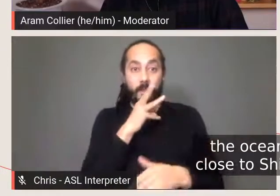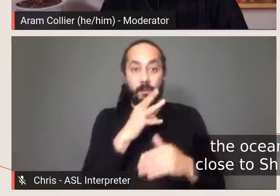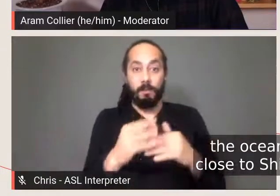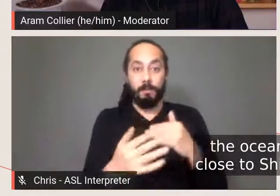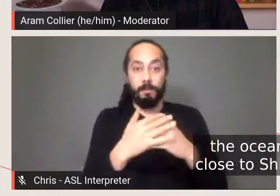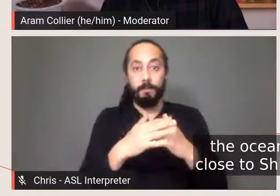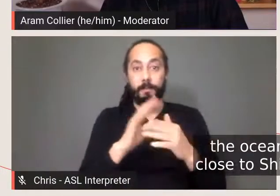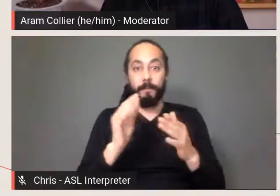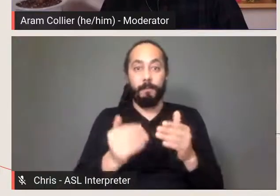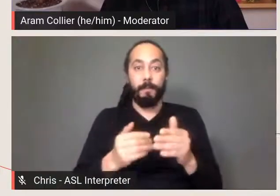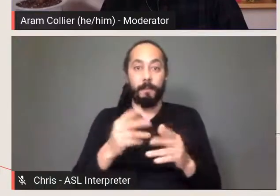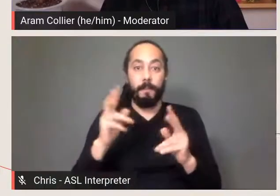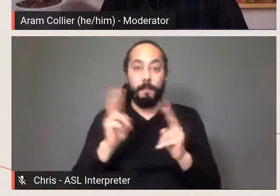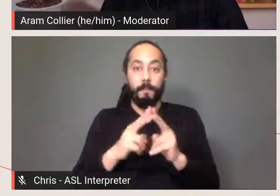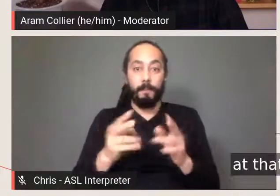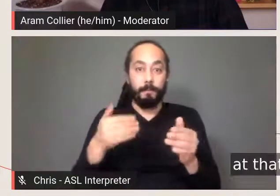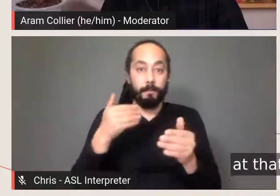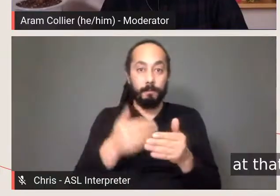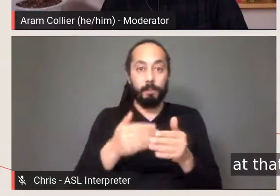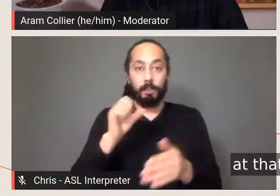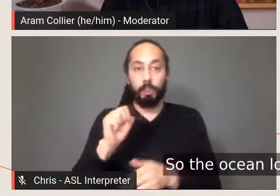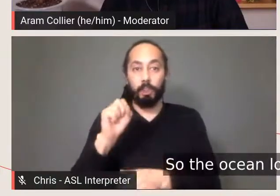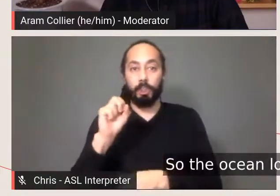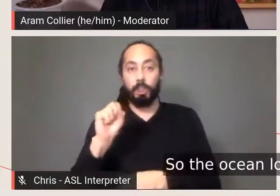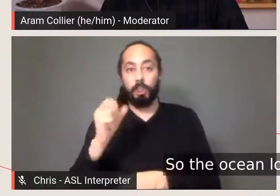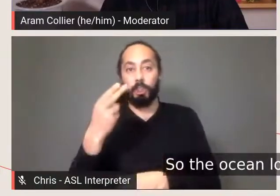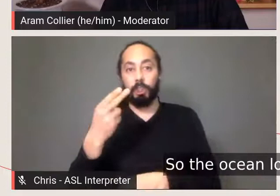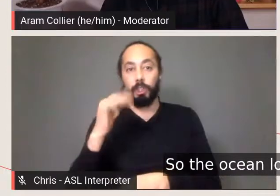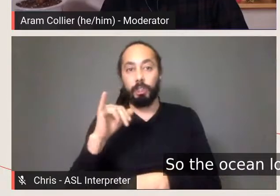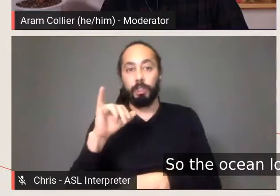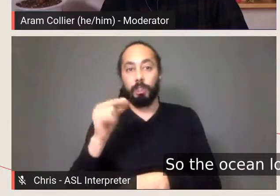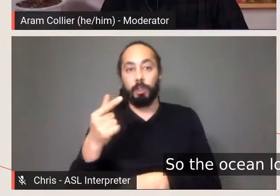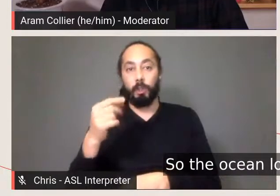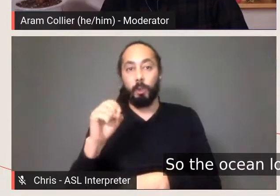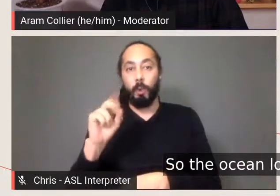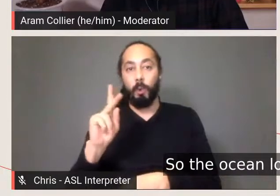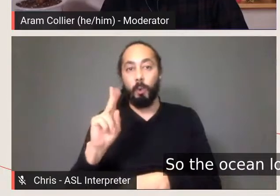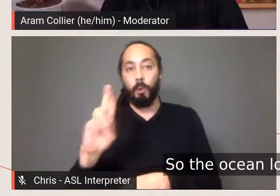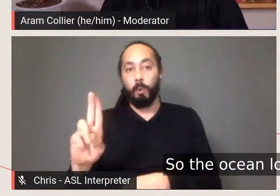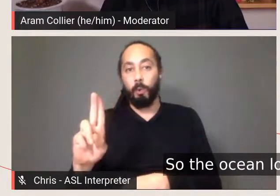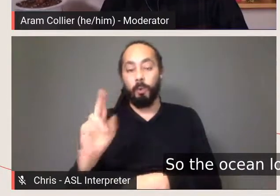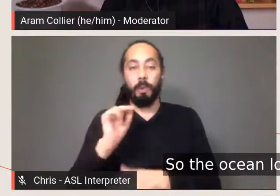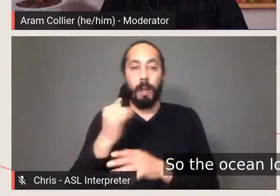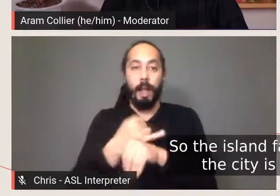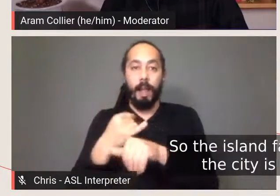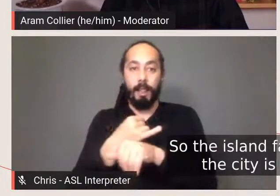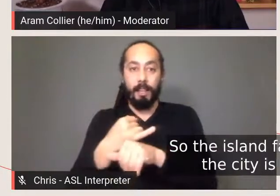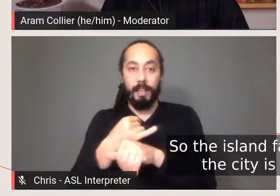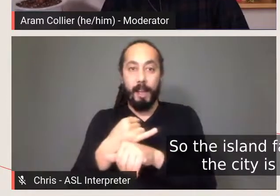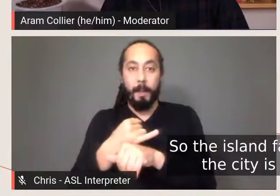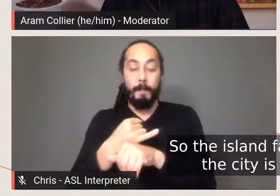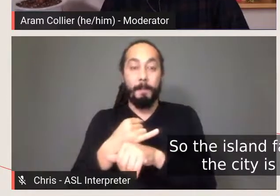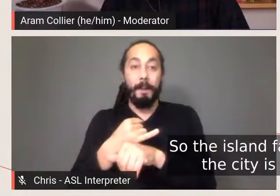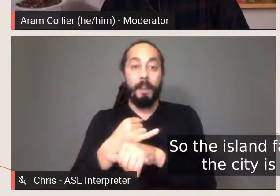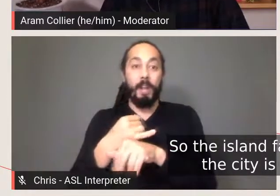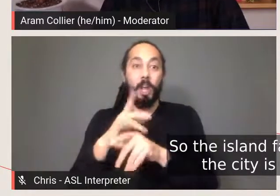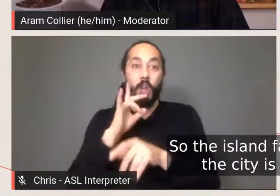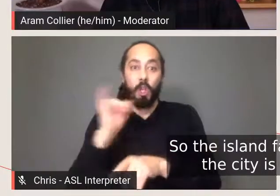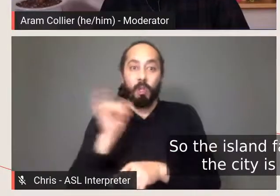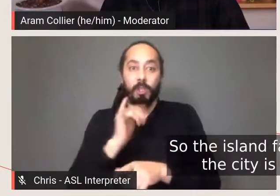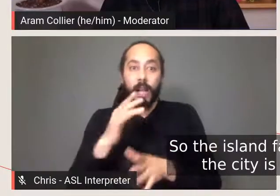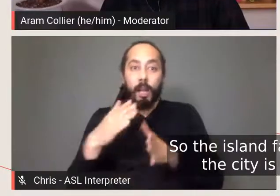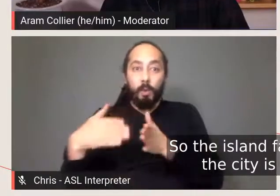very close to Shikoku Island at that point. So the ocean looks like a river. So the